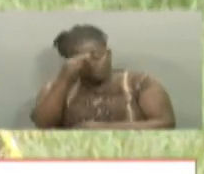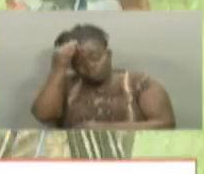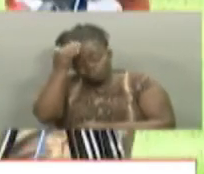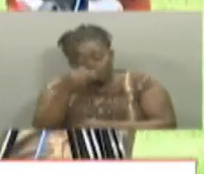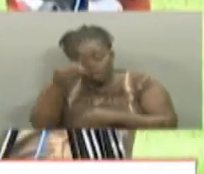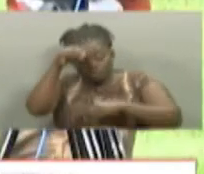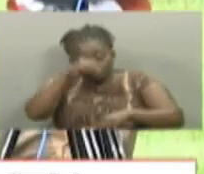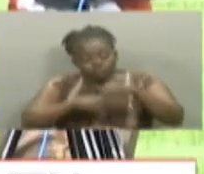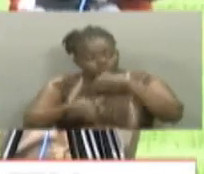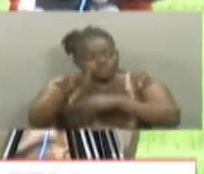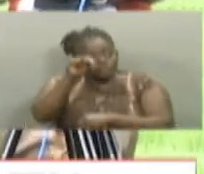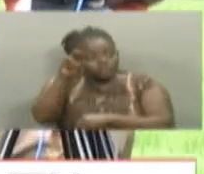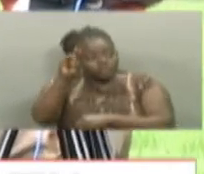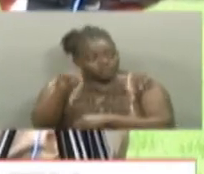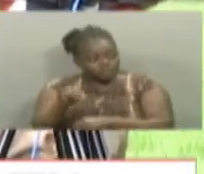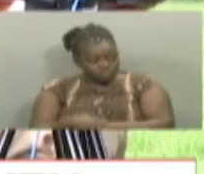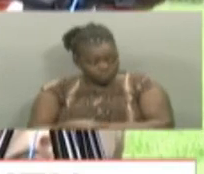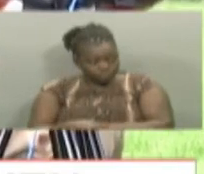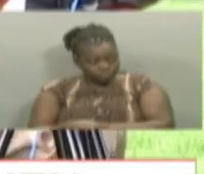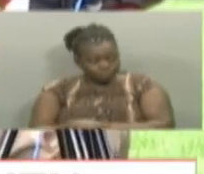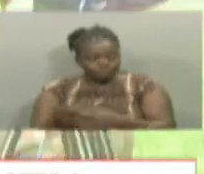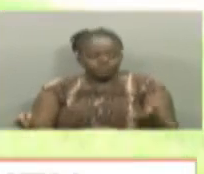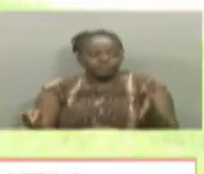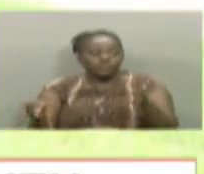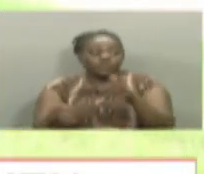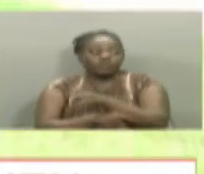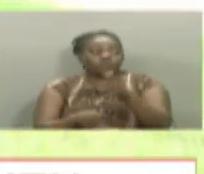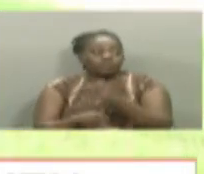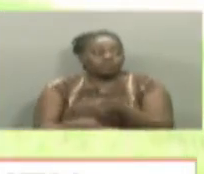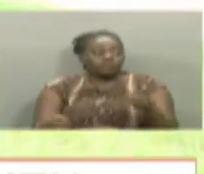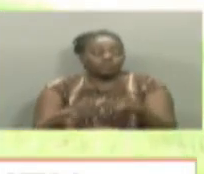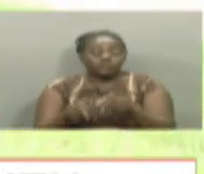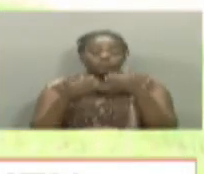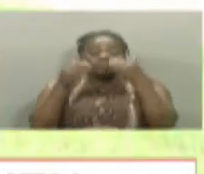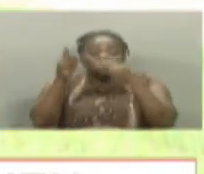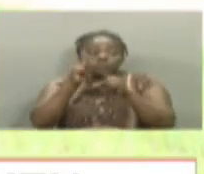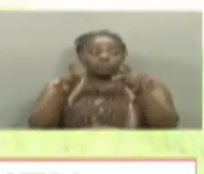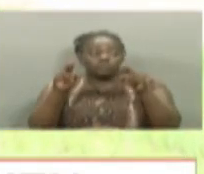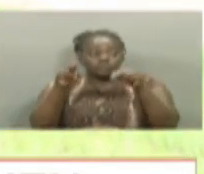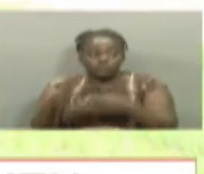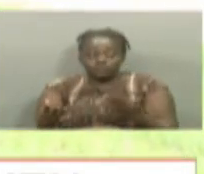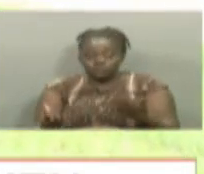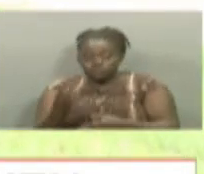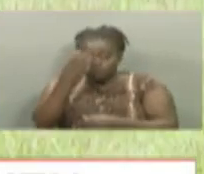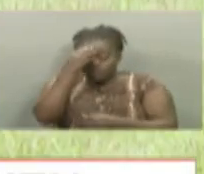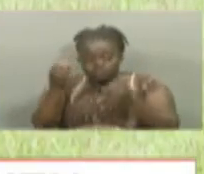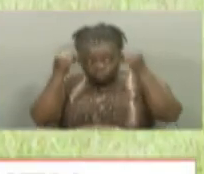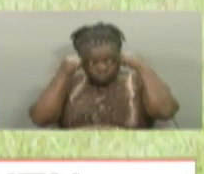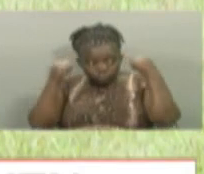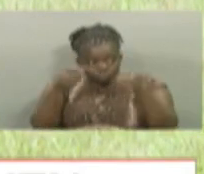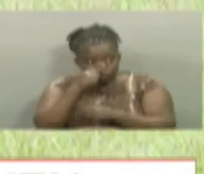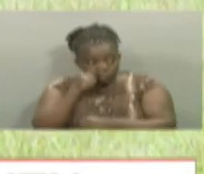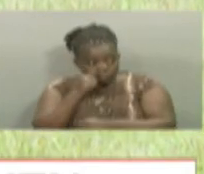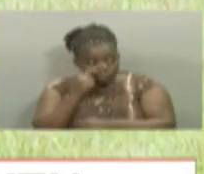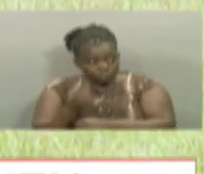balonze NRM. Omumyuka w'omuwanika wa NRM Jacqueline Kyatuhaire ne yeebaza abantu obutaswaza President Museveni. Bangu